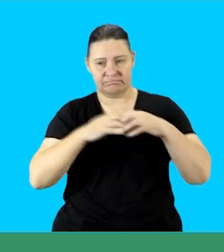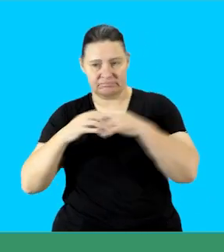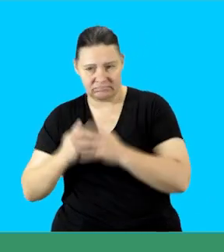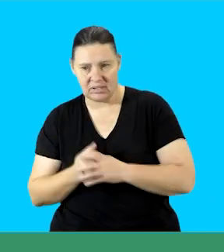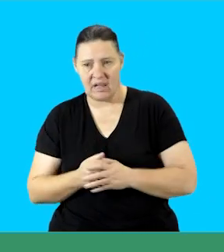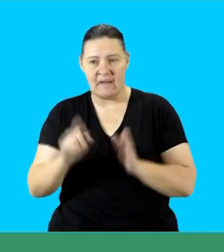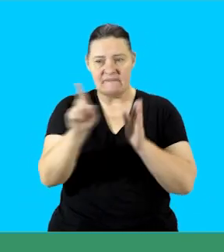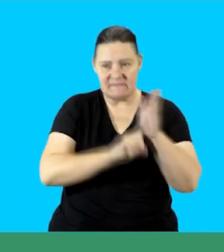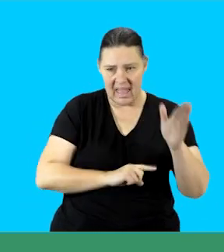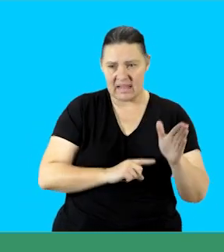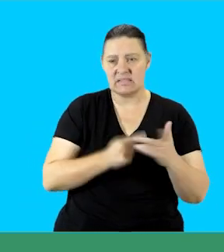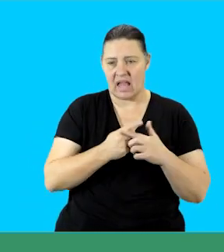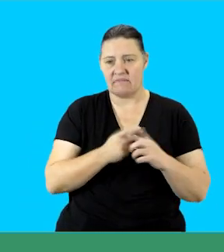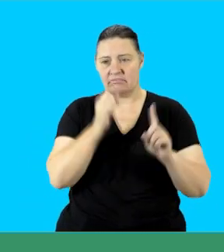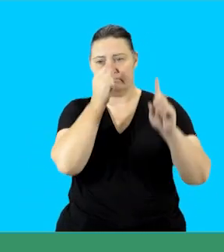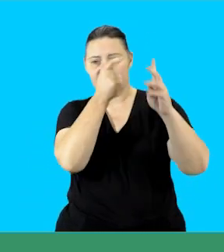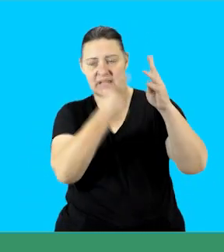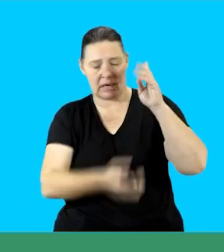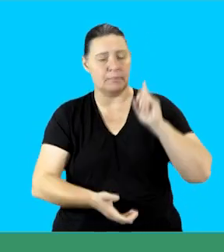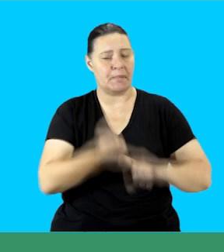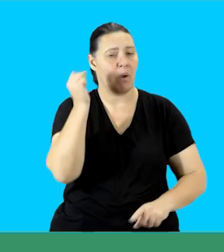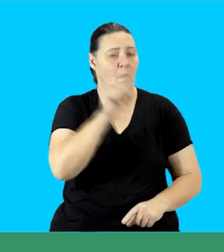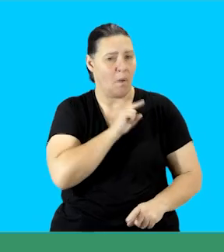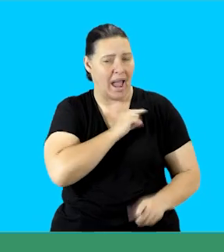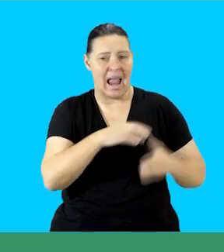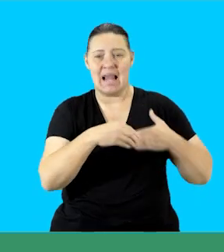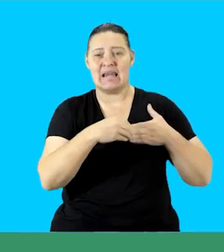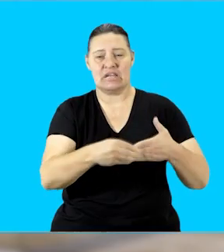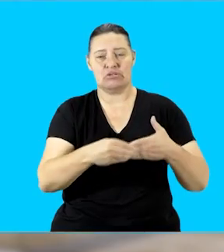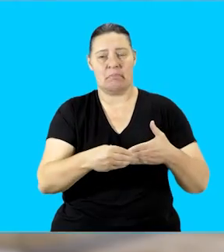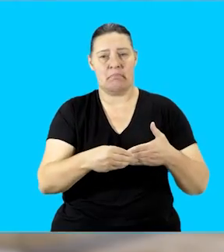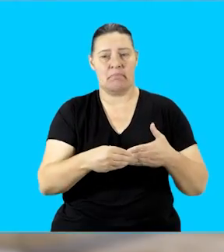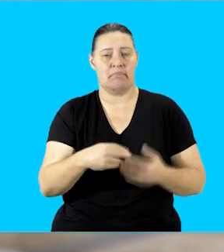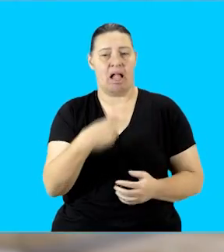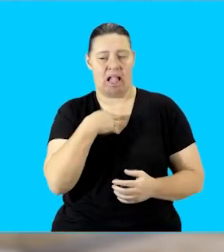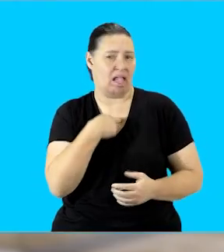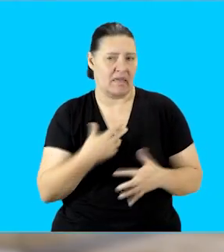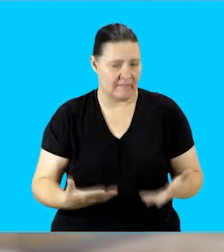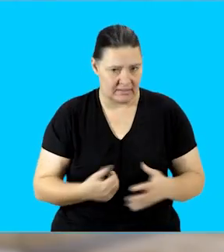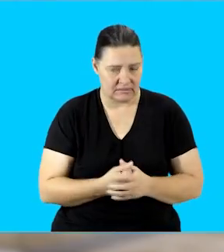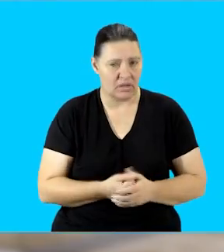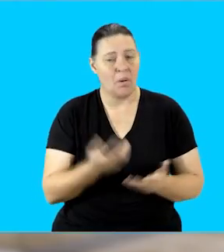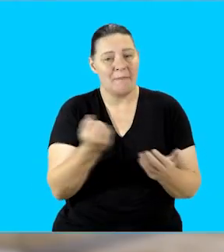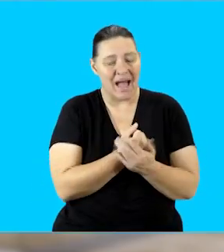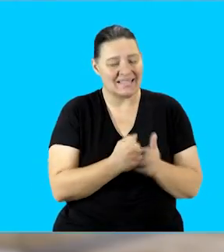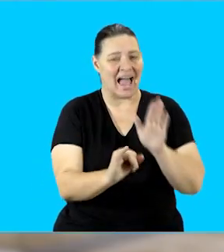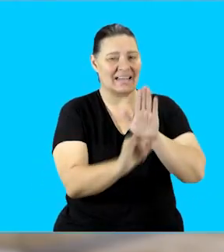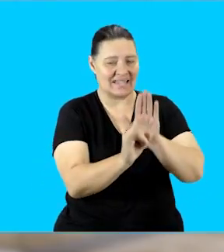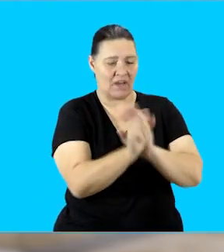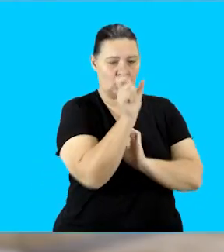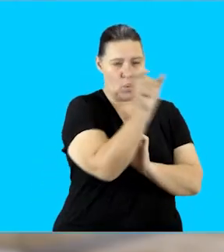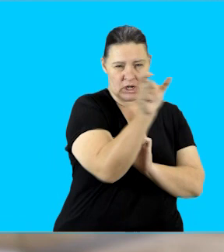targets due to lack of leadership. Now, when you read a statement, you need to identify